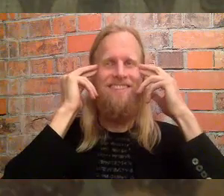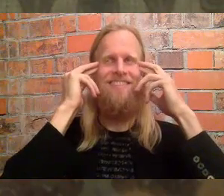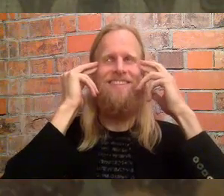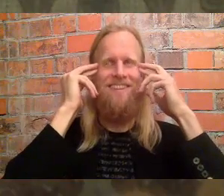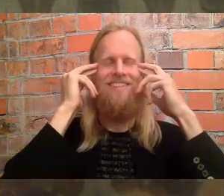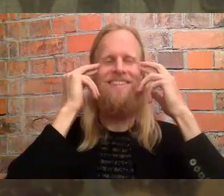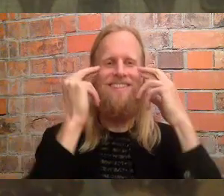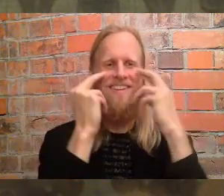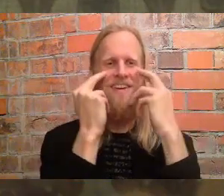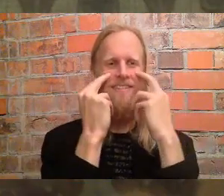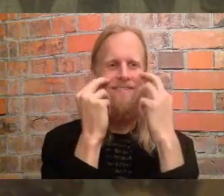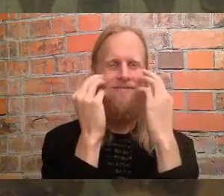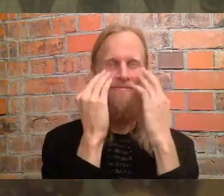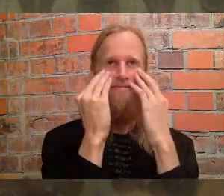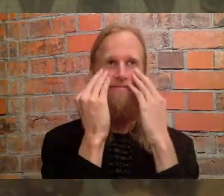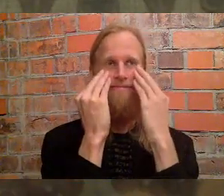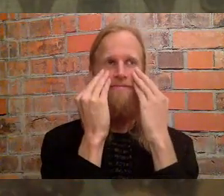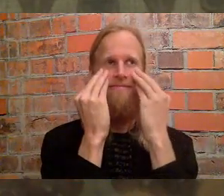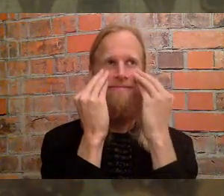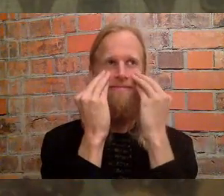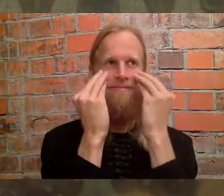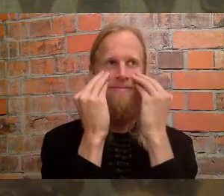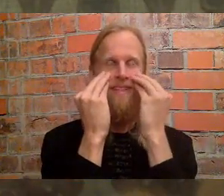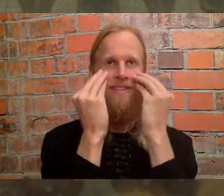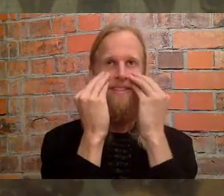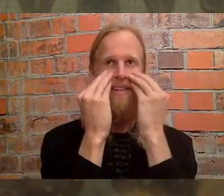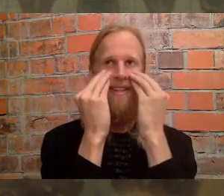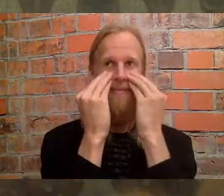Tapping the cheeks. It's okay that I'm not sure.